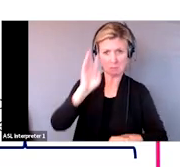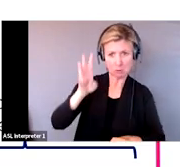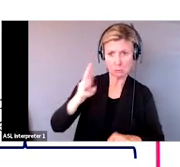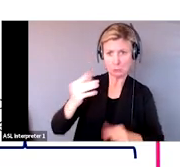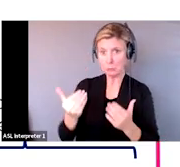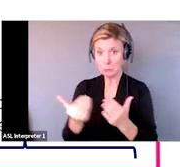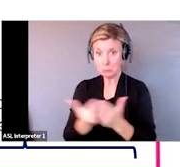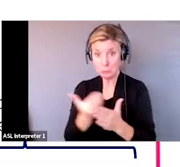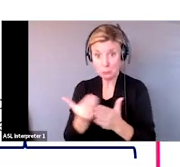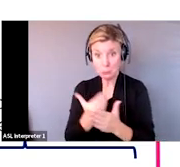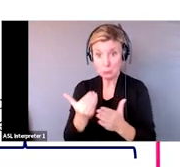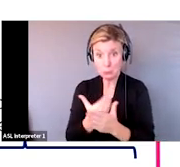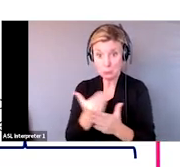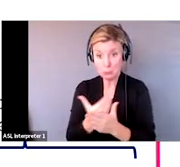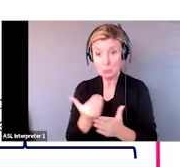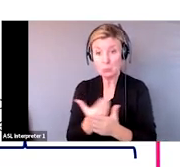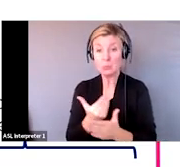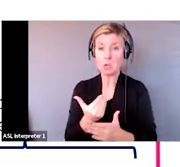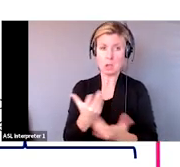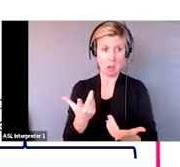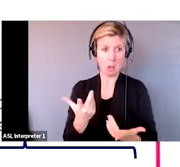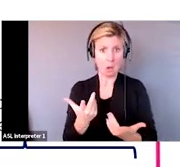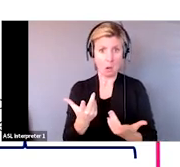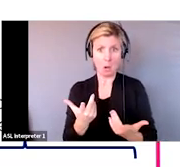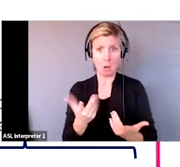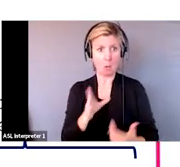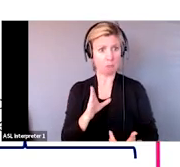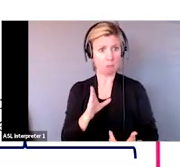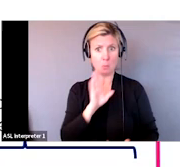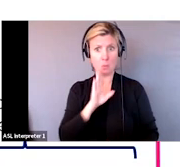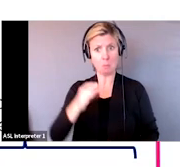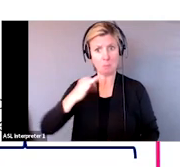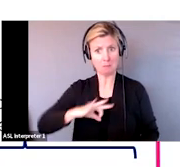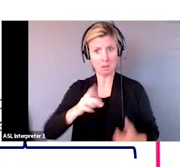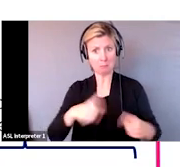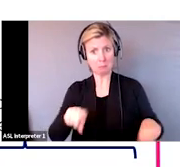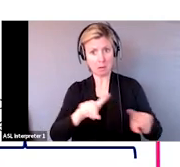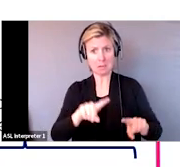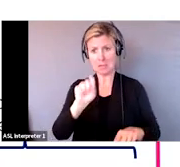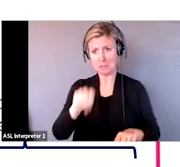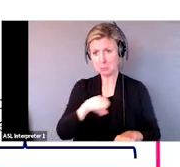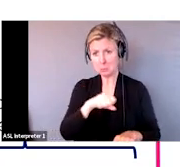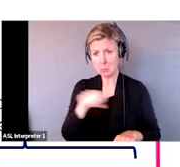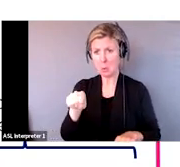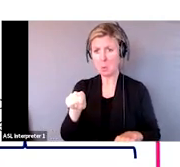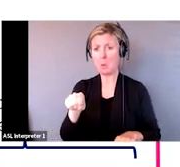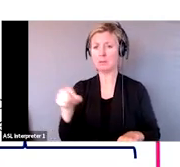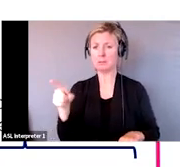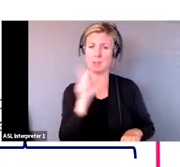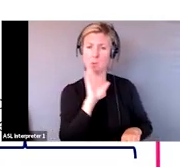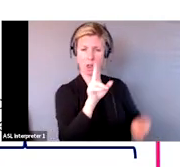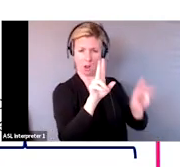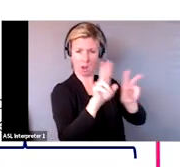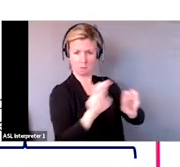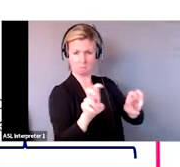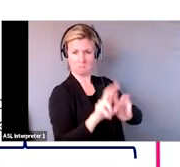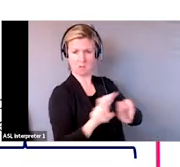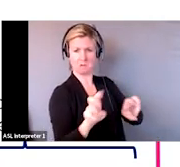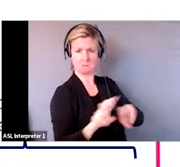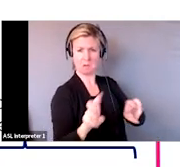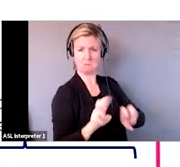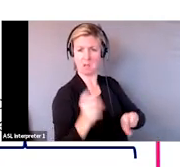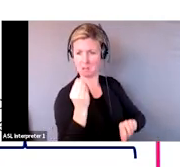or useful or non-obvious. They will give you initial sense of that. At the 30-month mark, this